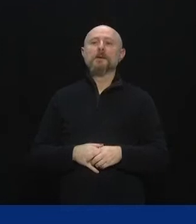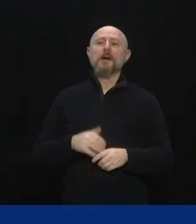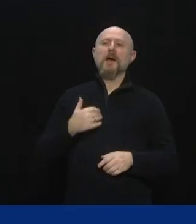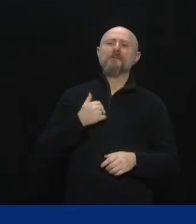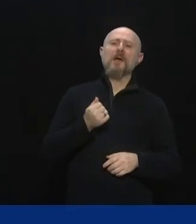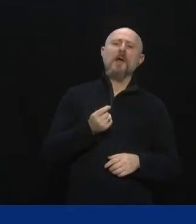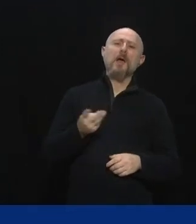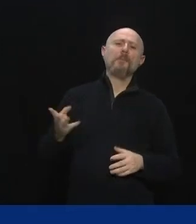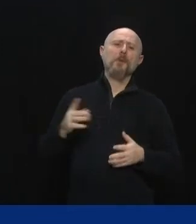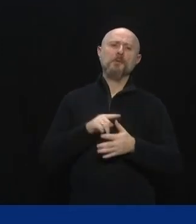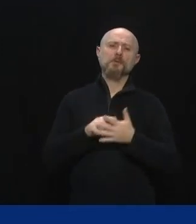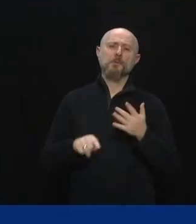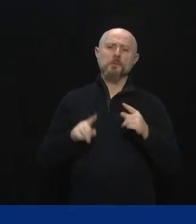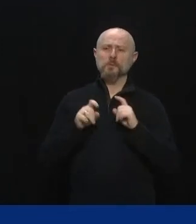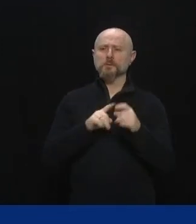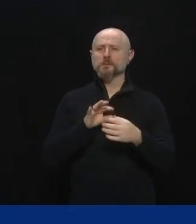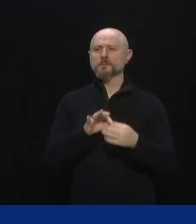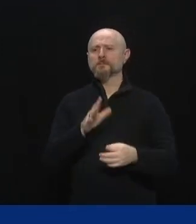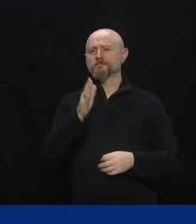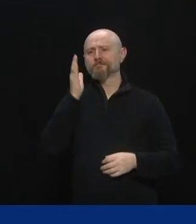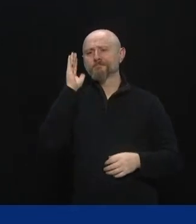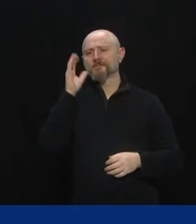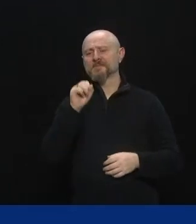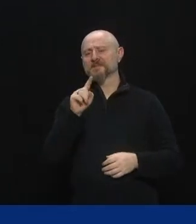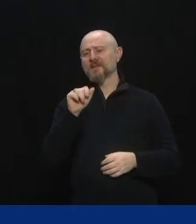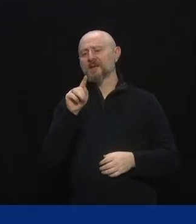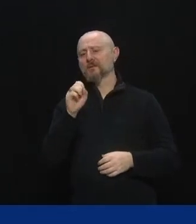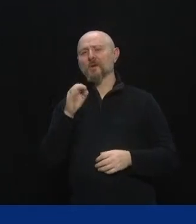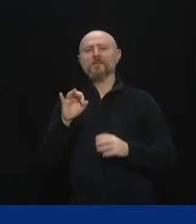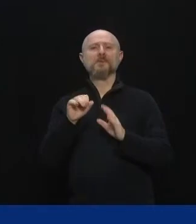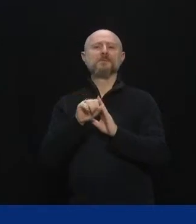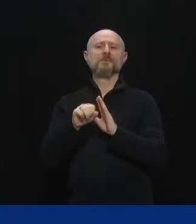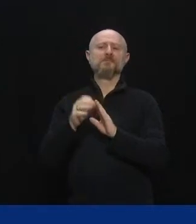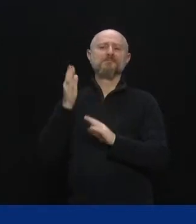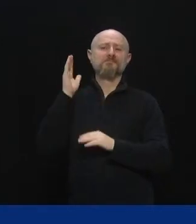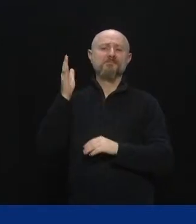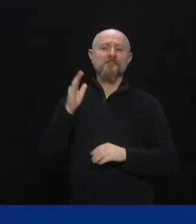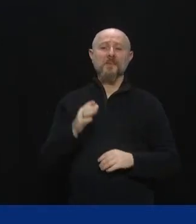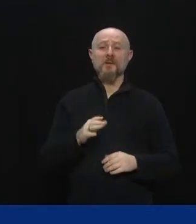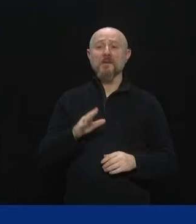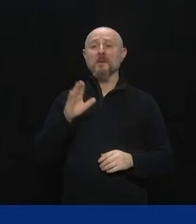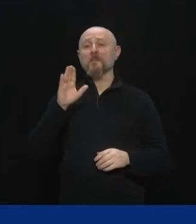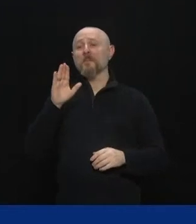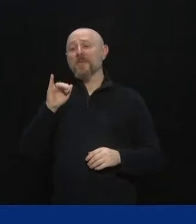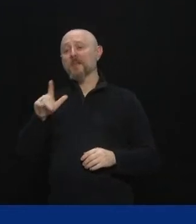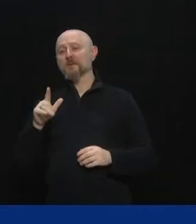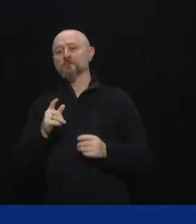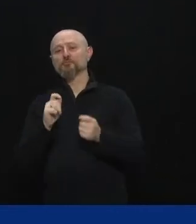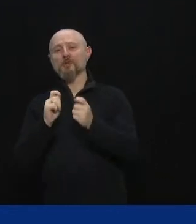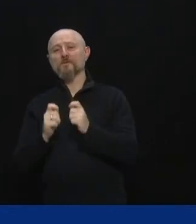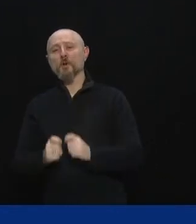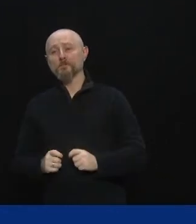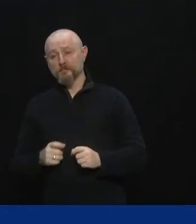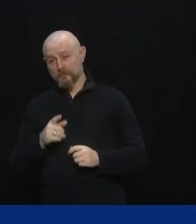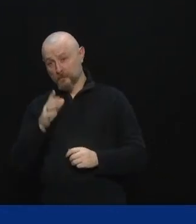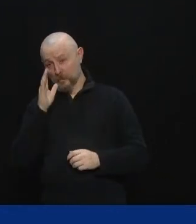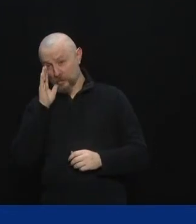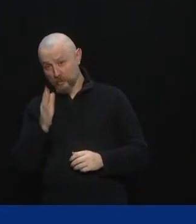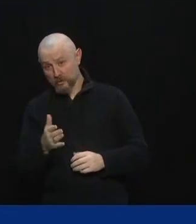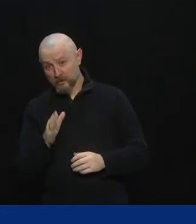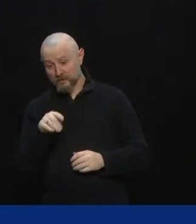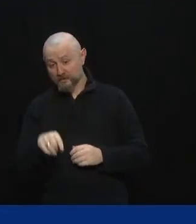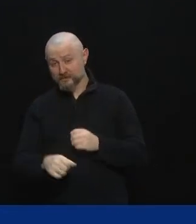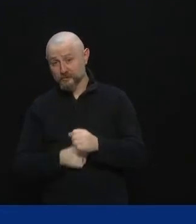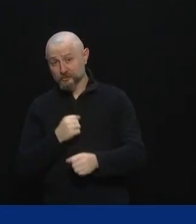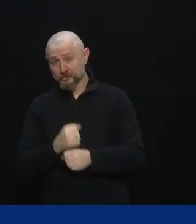hear you mention. Number one was bail reform. Is that something you feel like needs to be reformed this year, or are there not enough statistics yet to suggest that it does